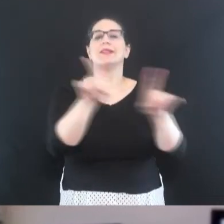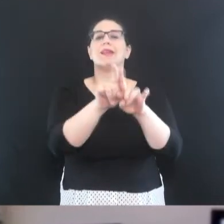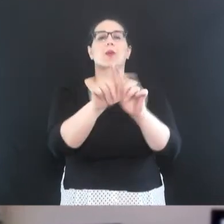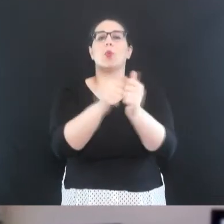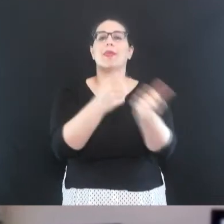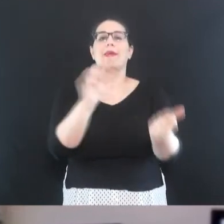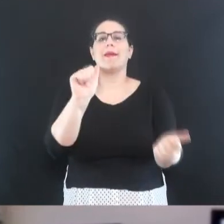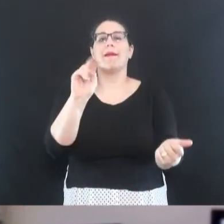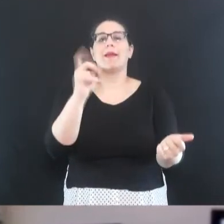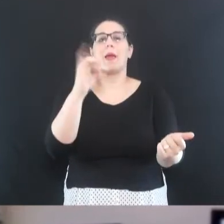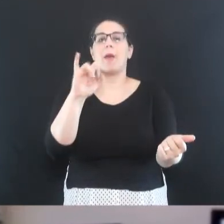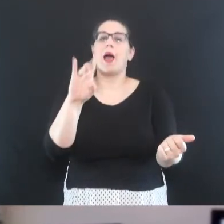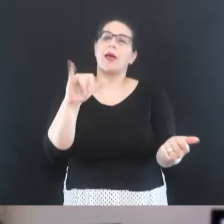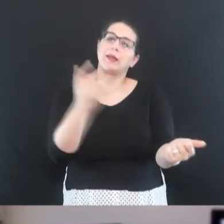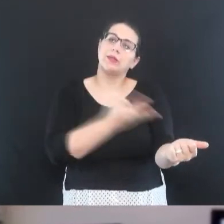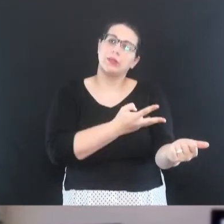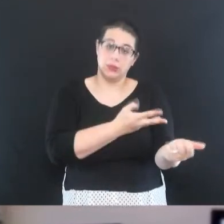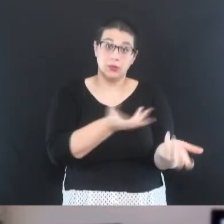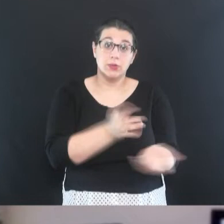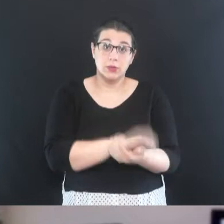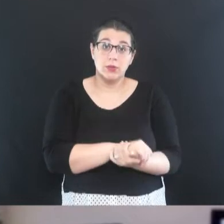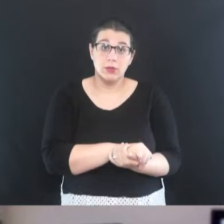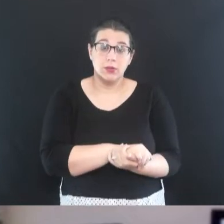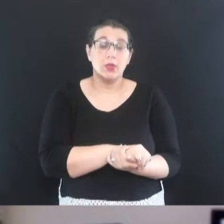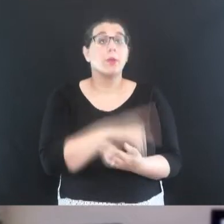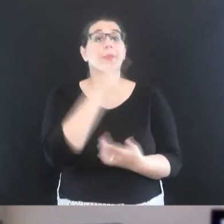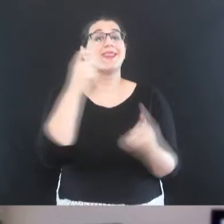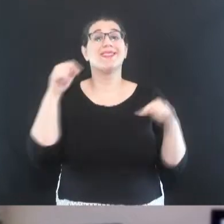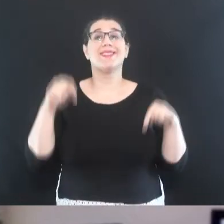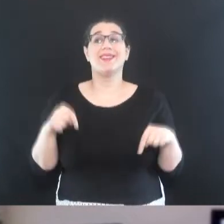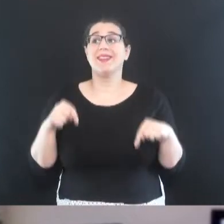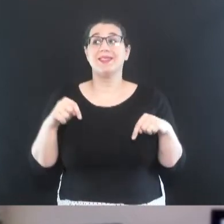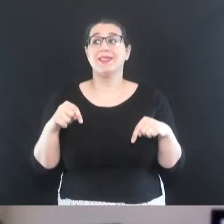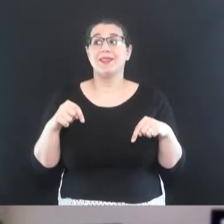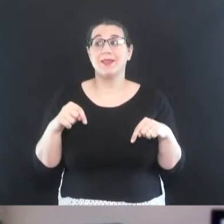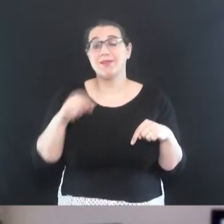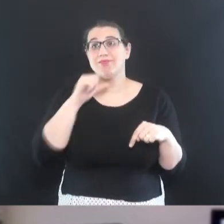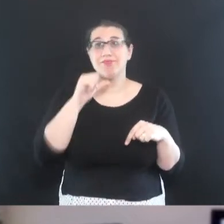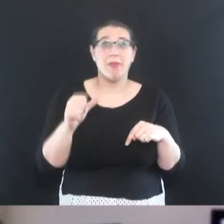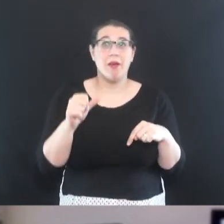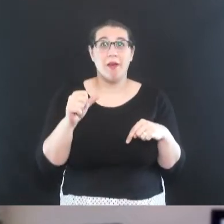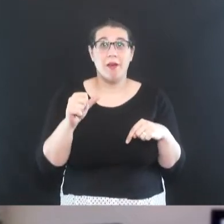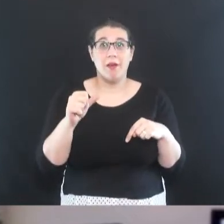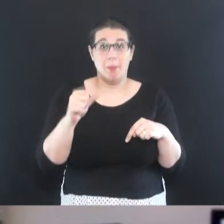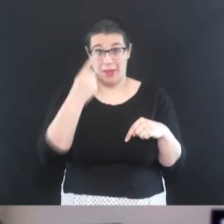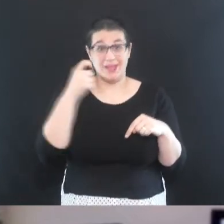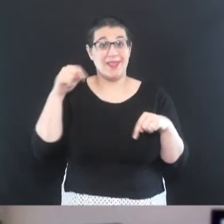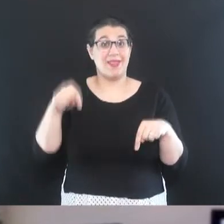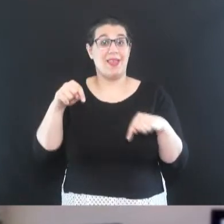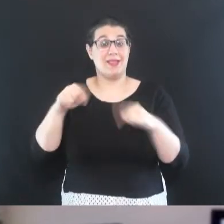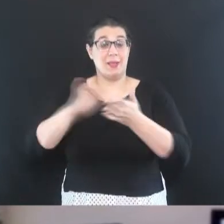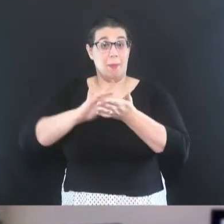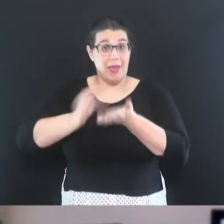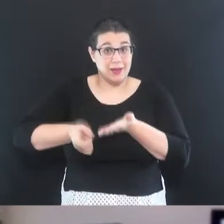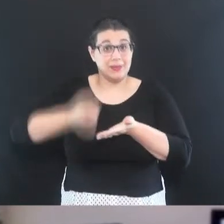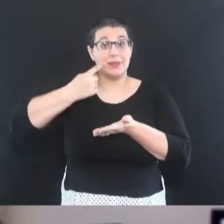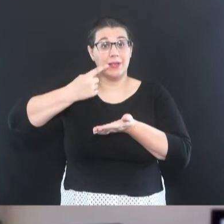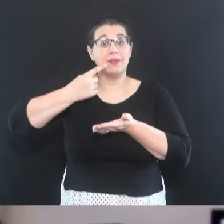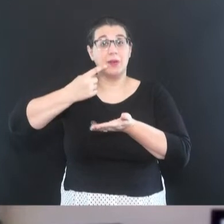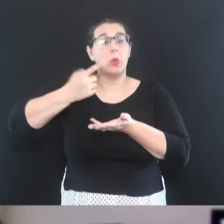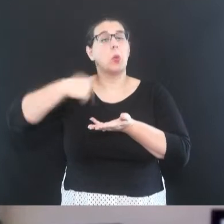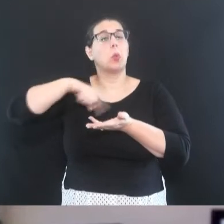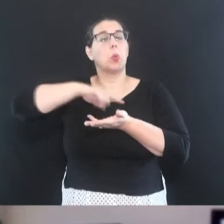monoclonal antibodies. But because this is in pill form, it will, presuming that the data that